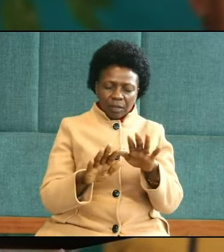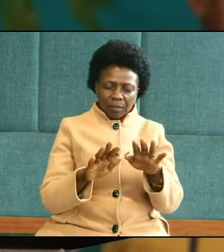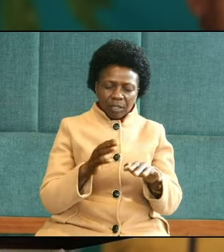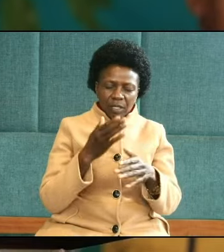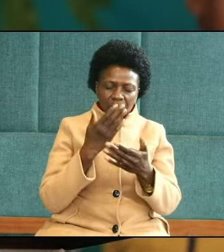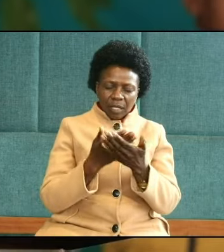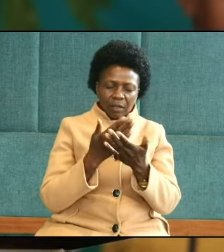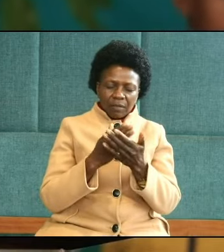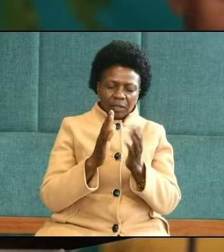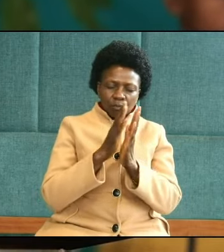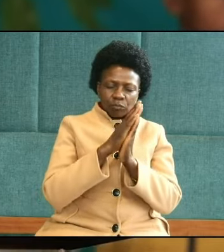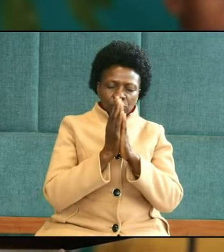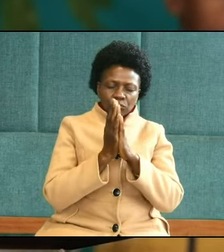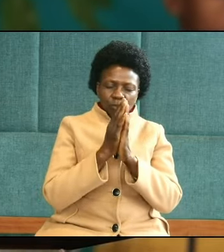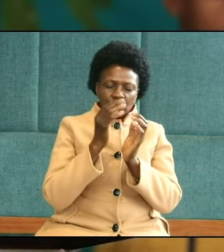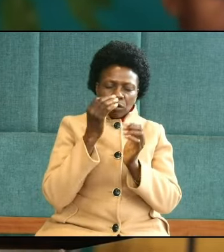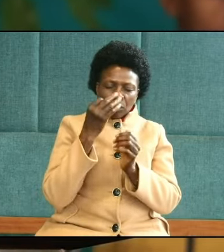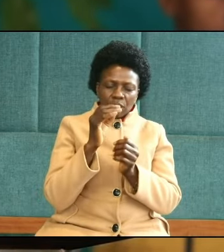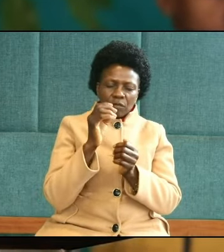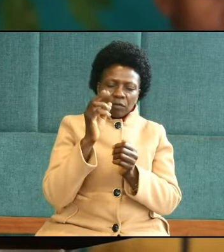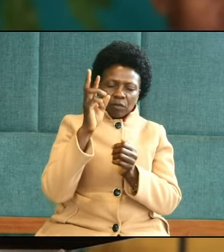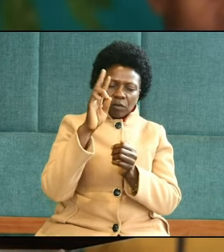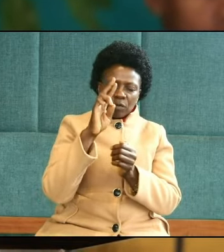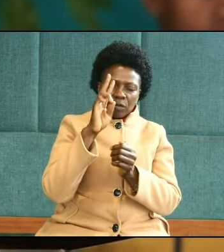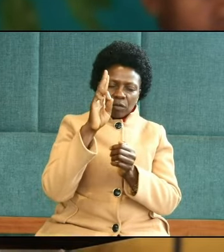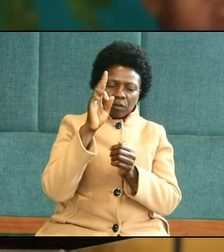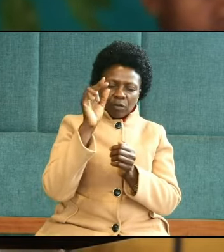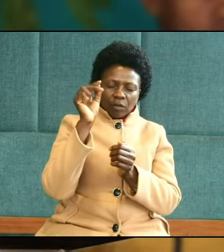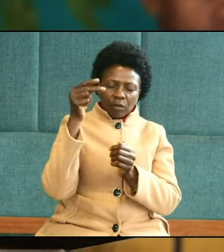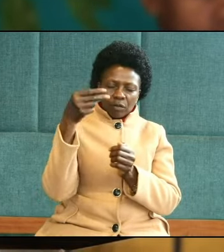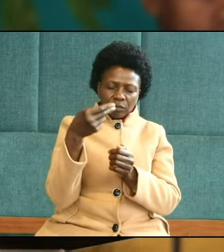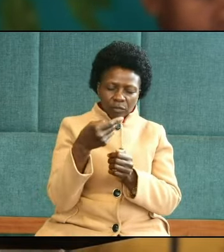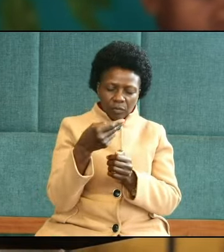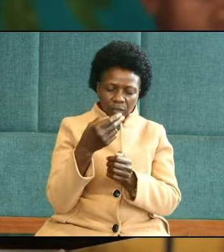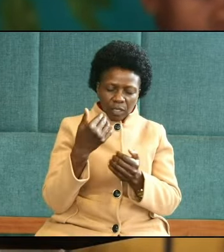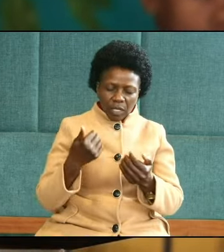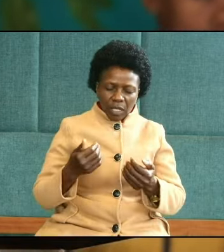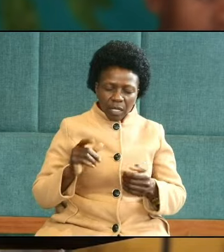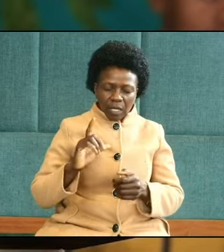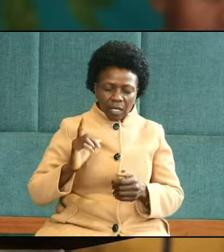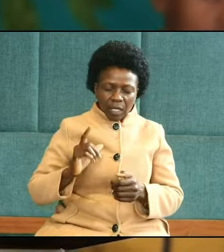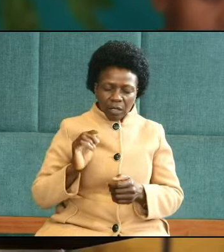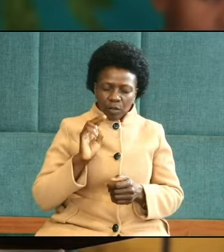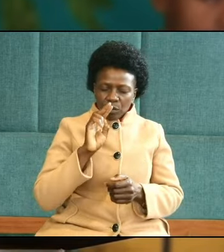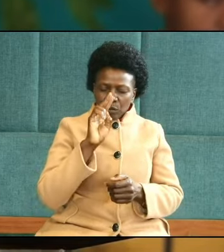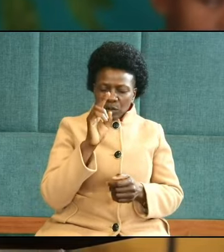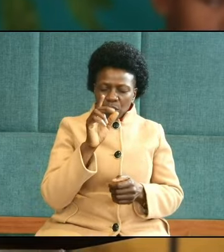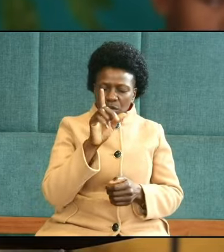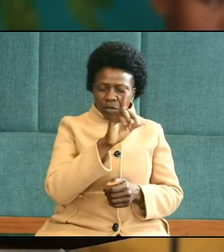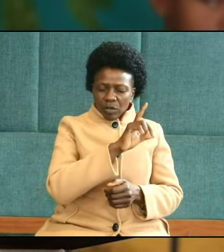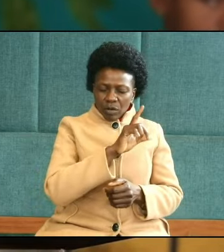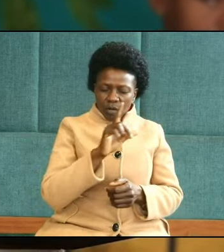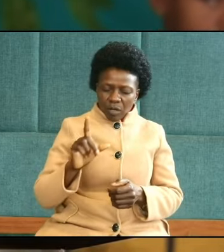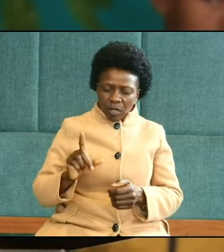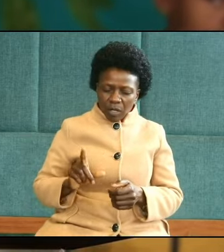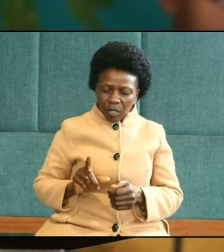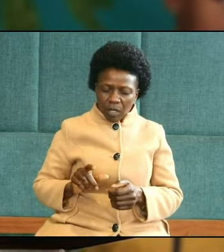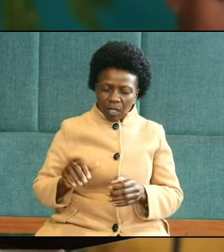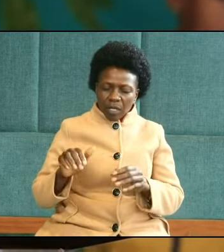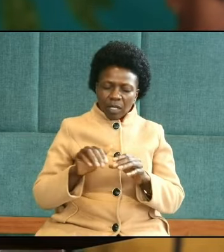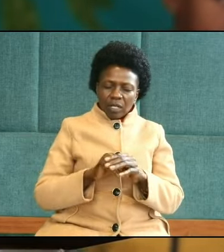the story of Ruth, a young lady who saw enough in the life of Naomi that even though